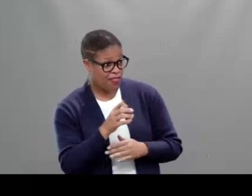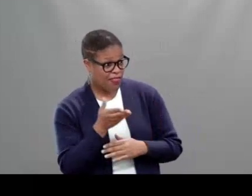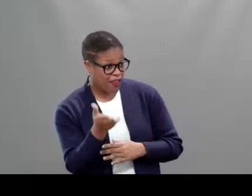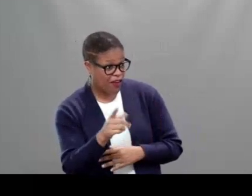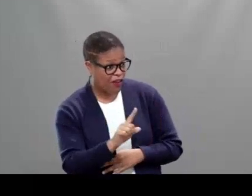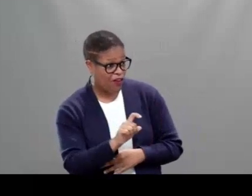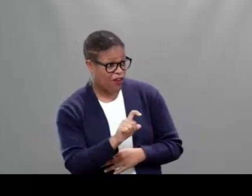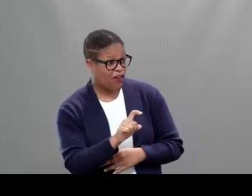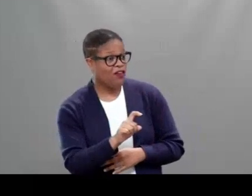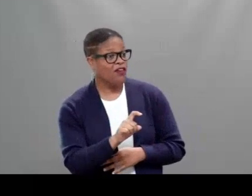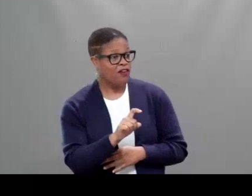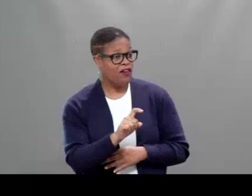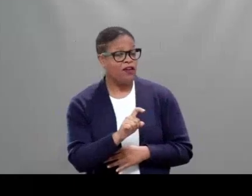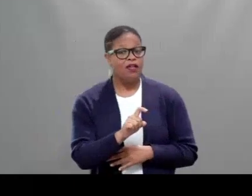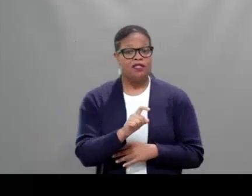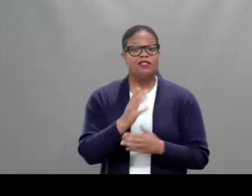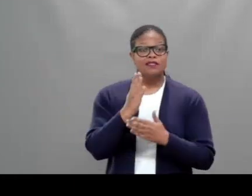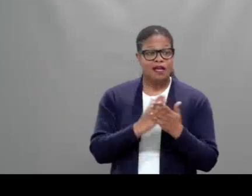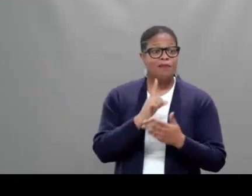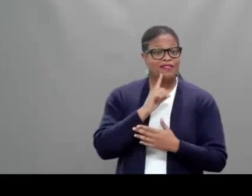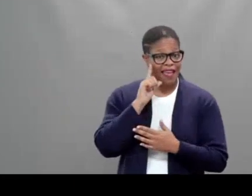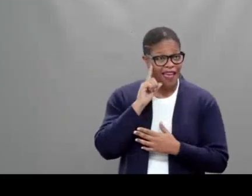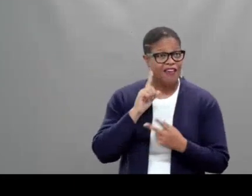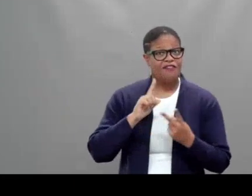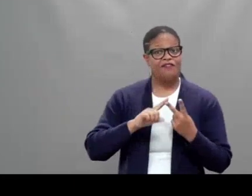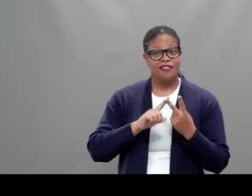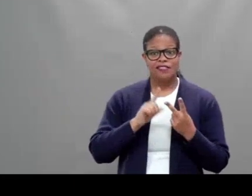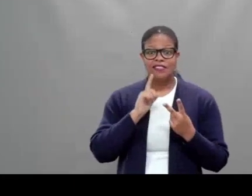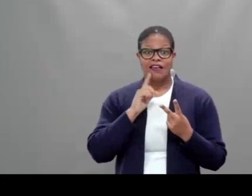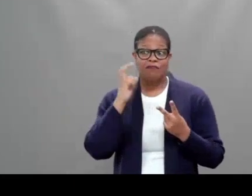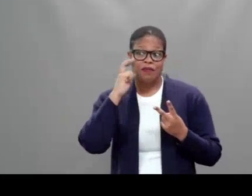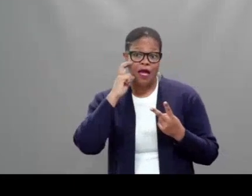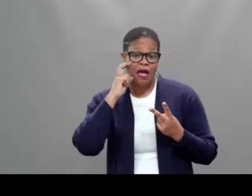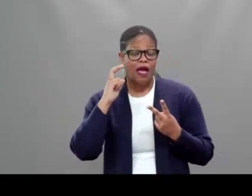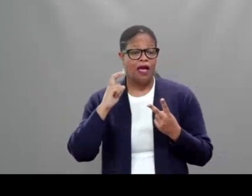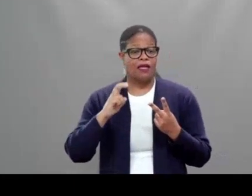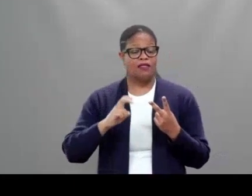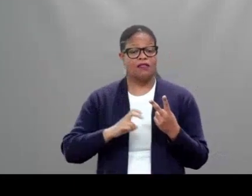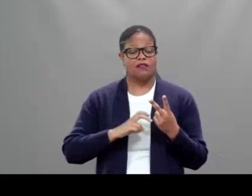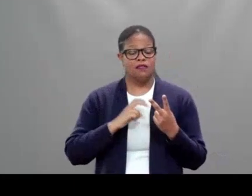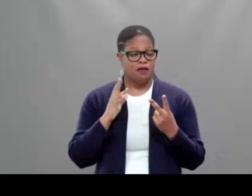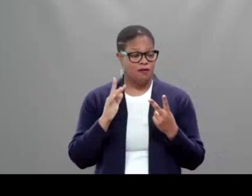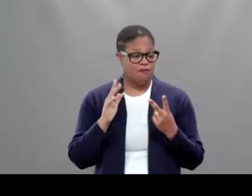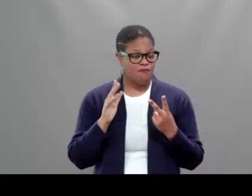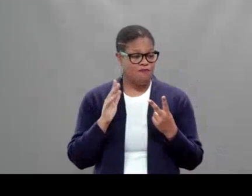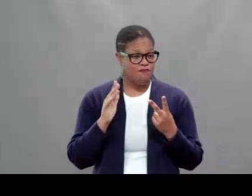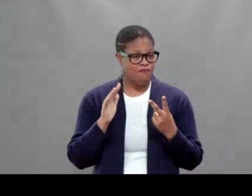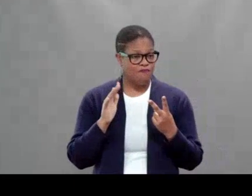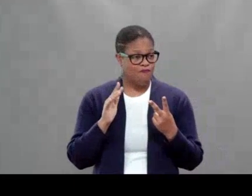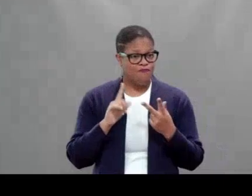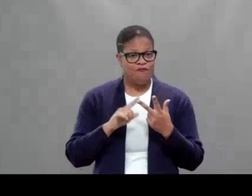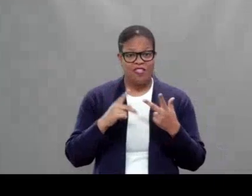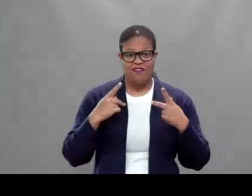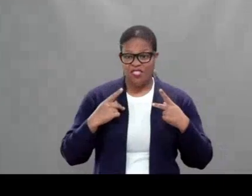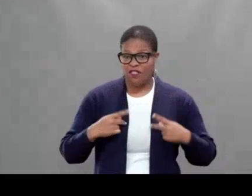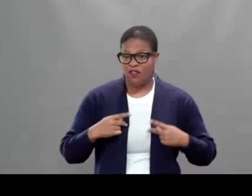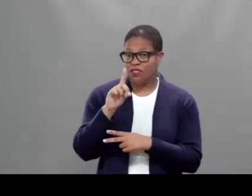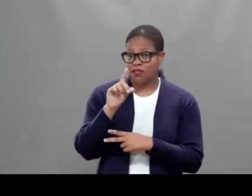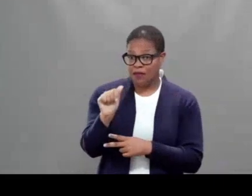There were people who were deaf and blind. There were,